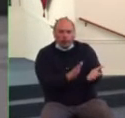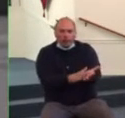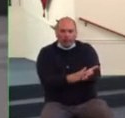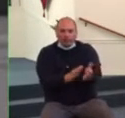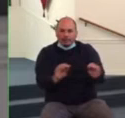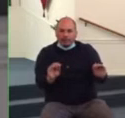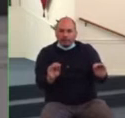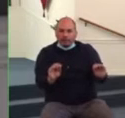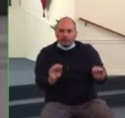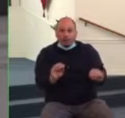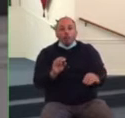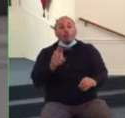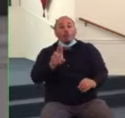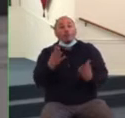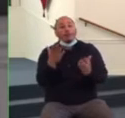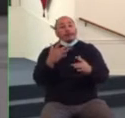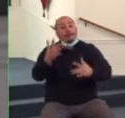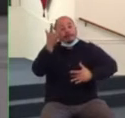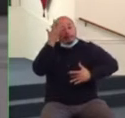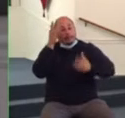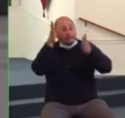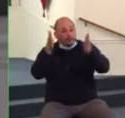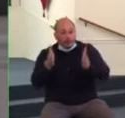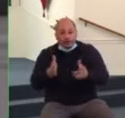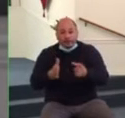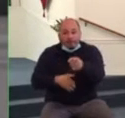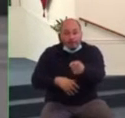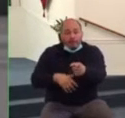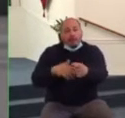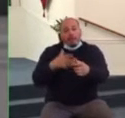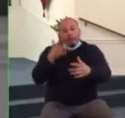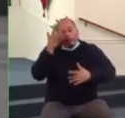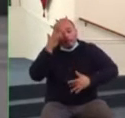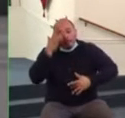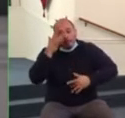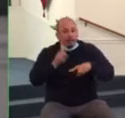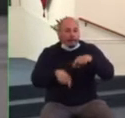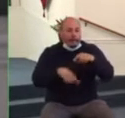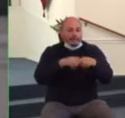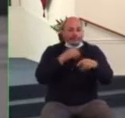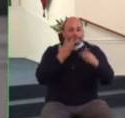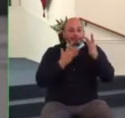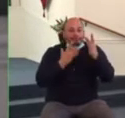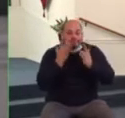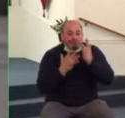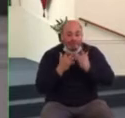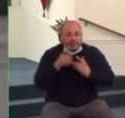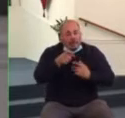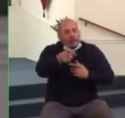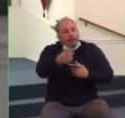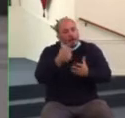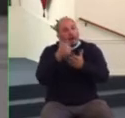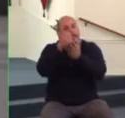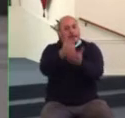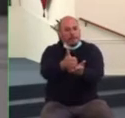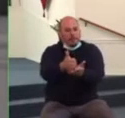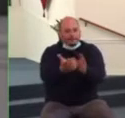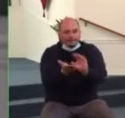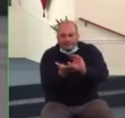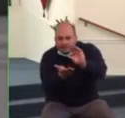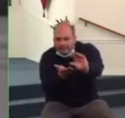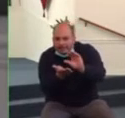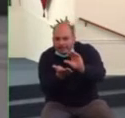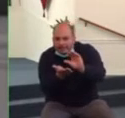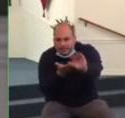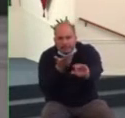your home, or when you welcome an outsider into the church, when you welcome a little child, you set